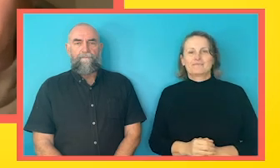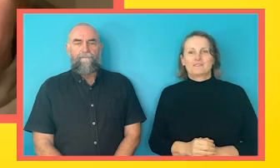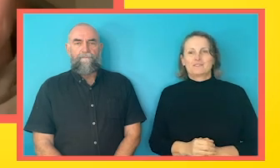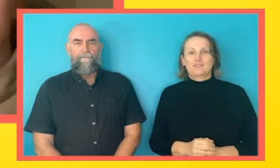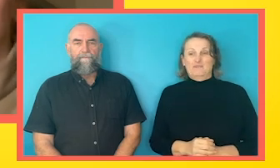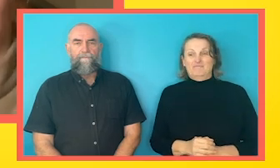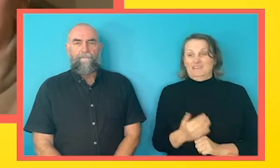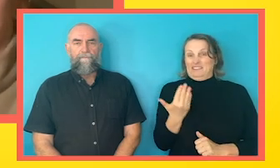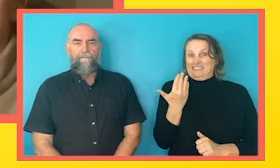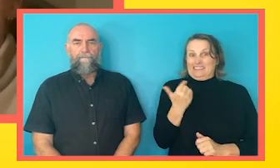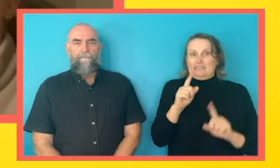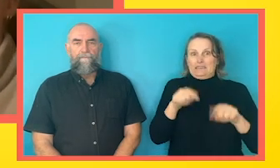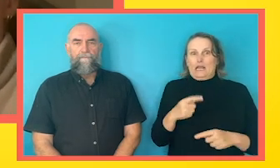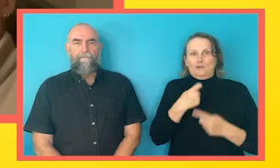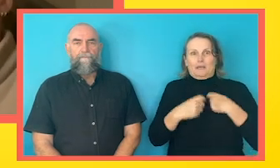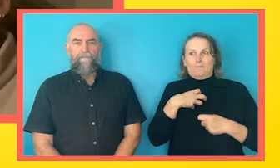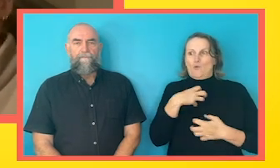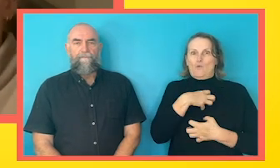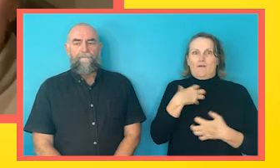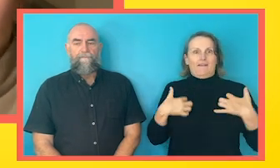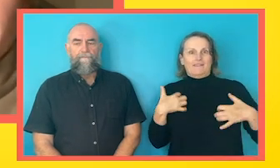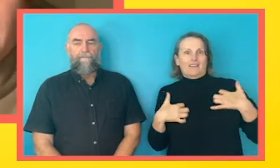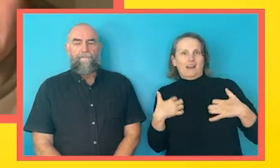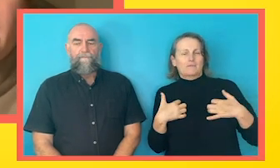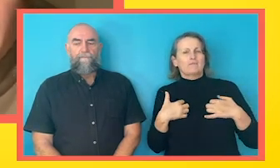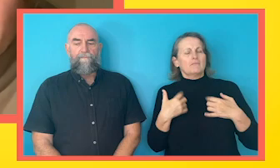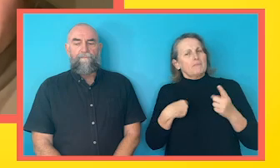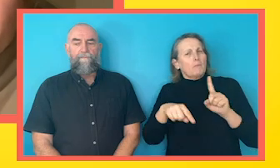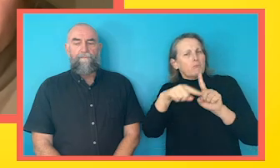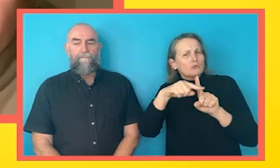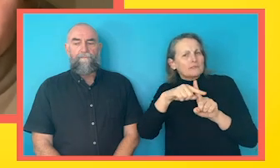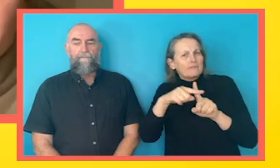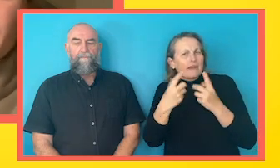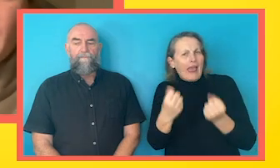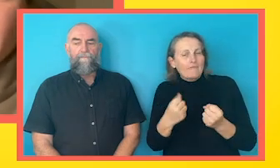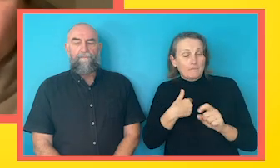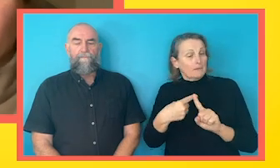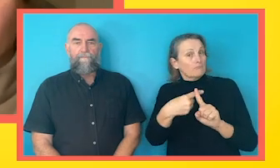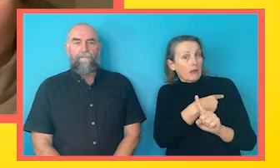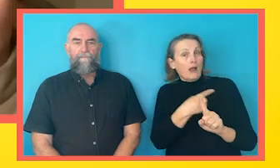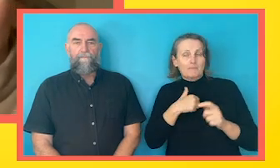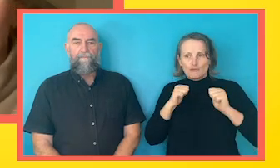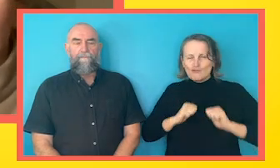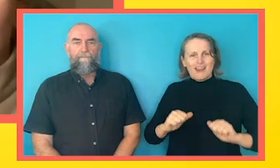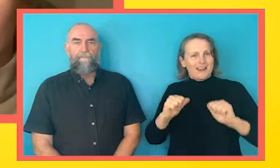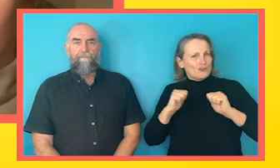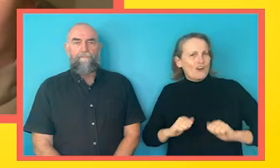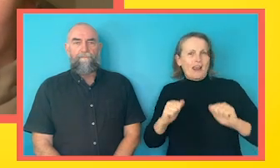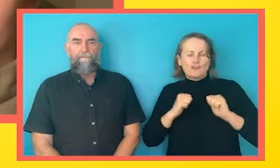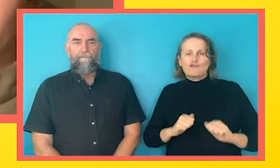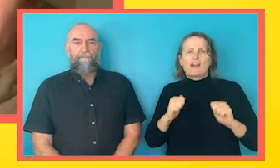which is great. But I'm also very positive. I've done a lot of good training this year,